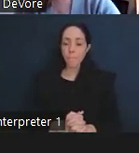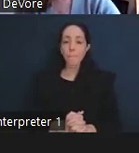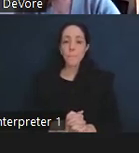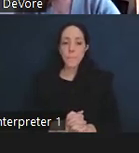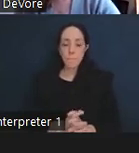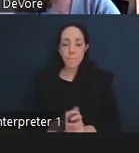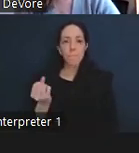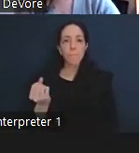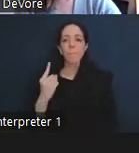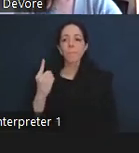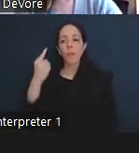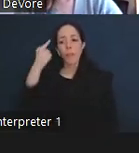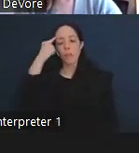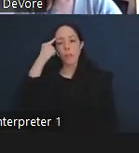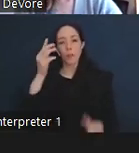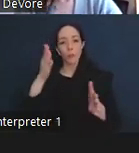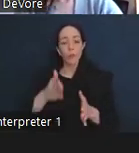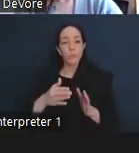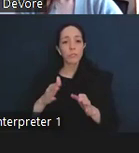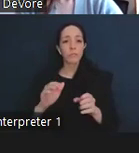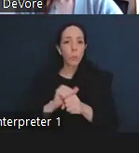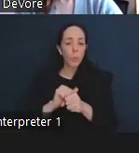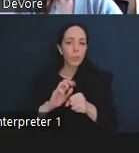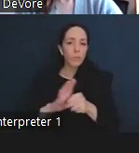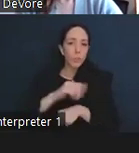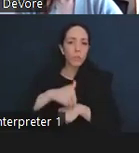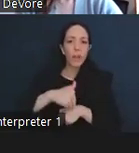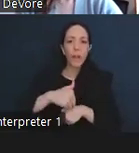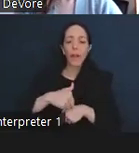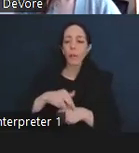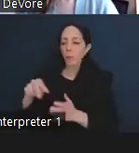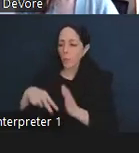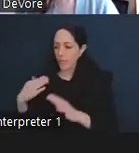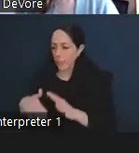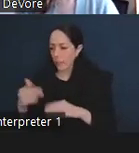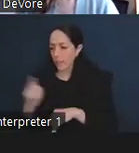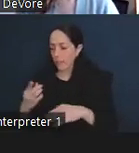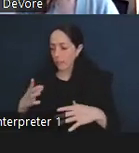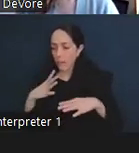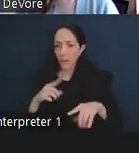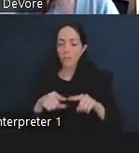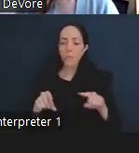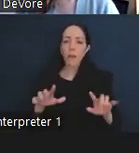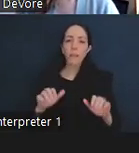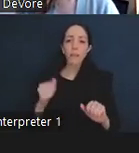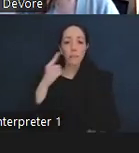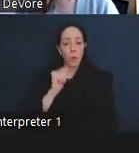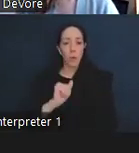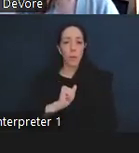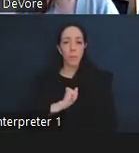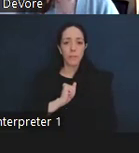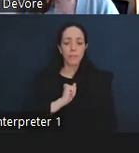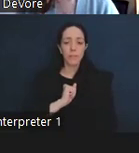someone who works full time, oh, they're reading an email on their day off or whatever, like that's, but we're talking about people who, for at least myself, I didn't have any